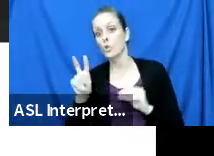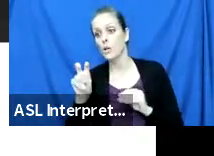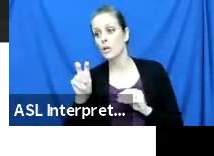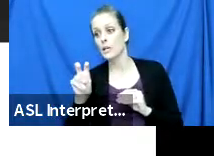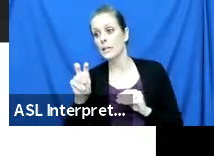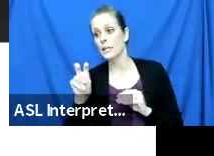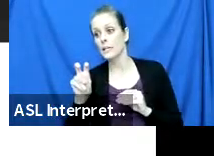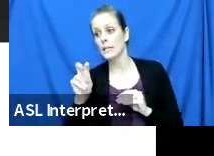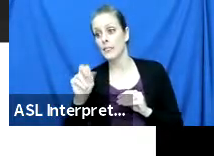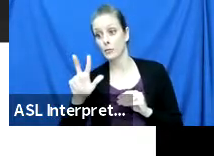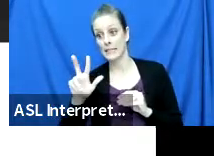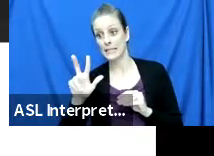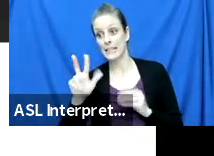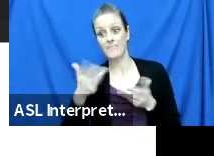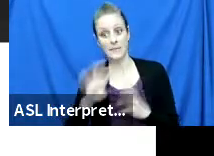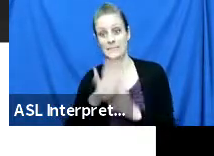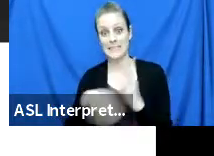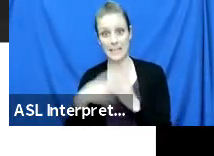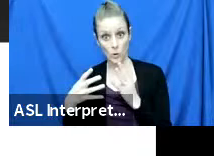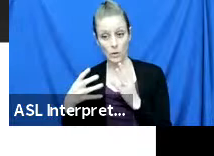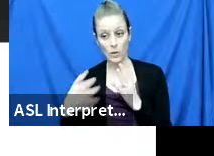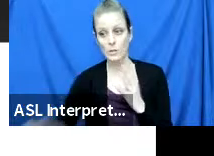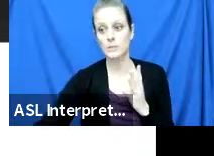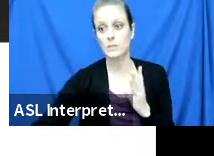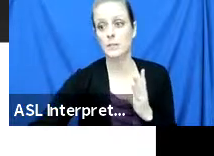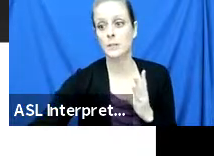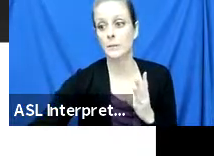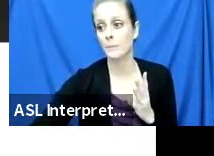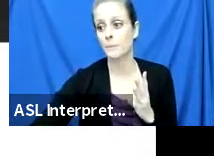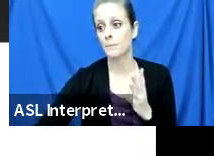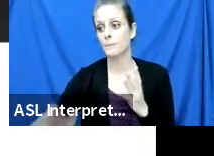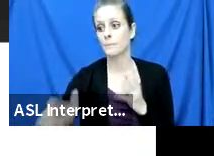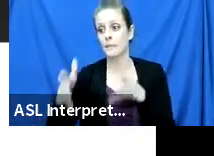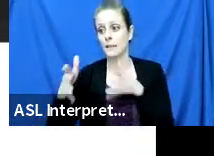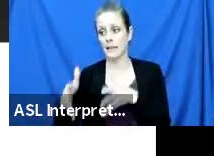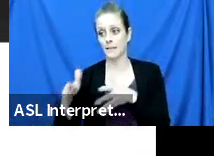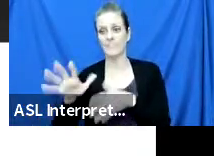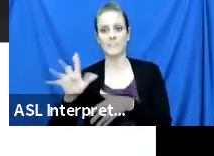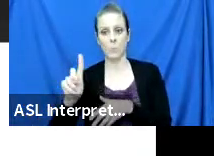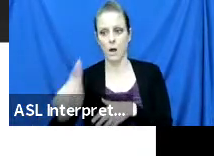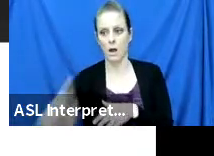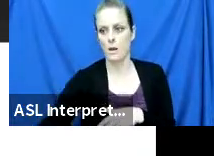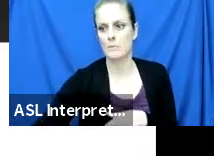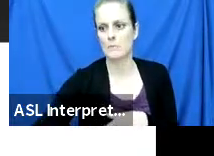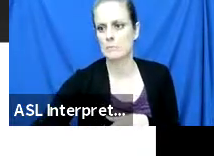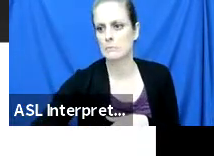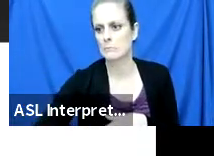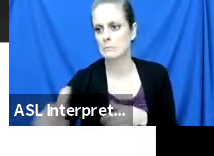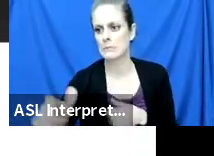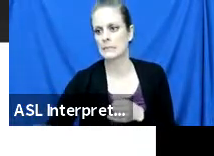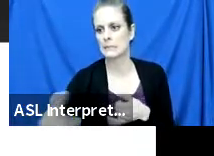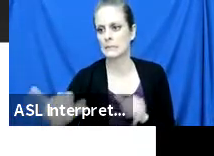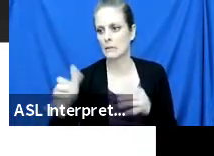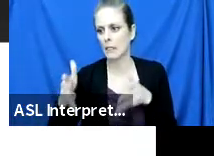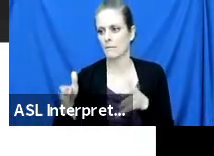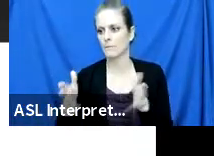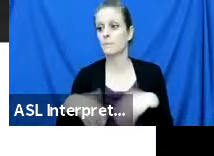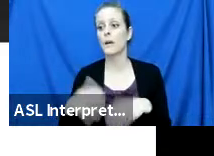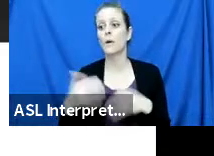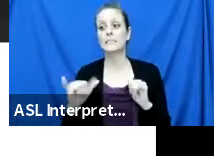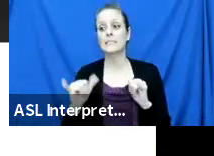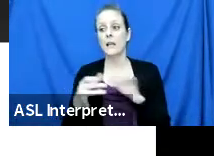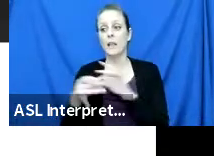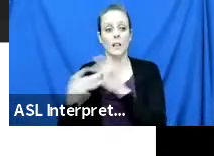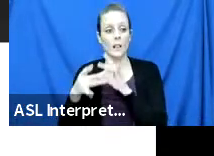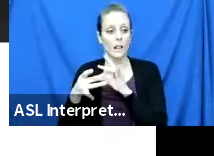we're well underway to protecting those residents. We're also working on co-administrating flu vaccine. So